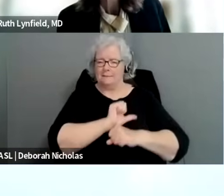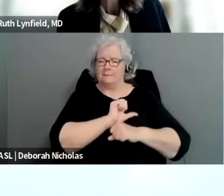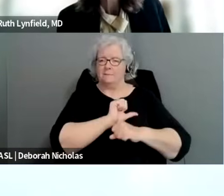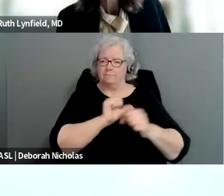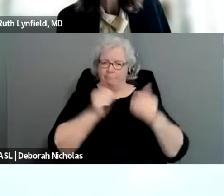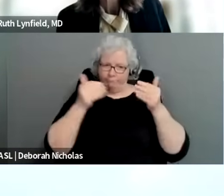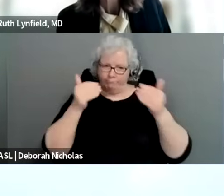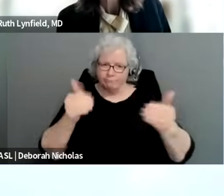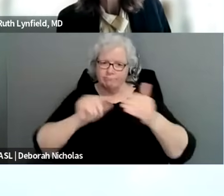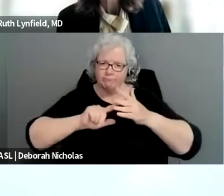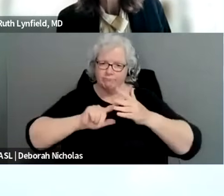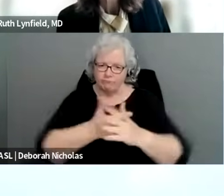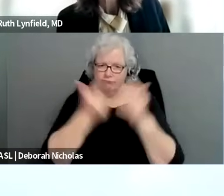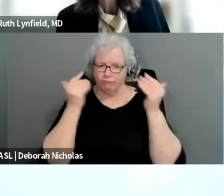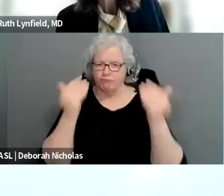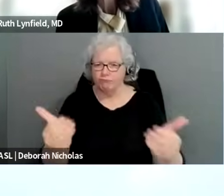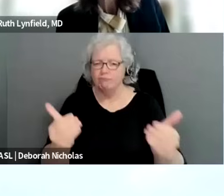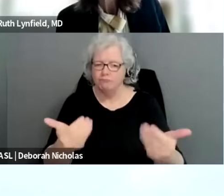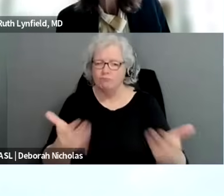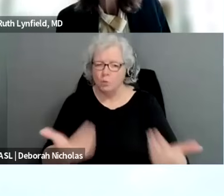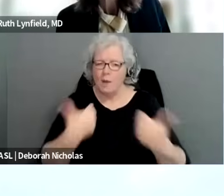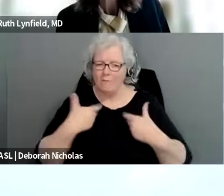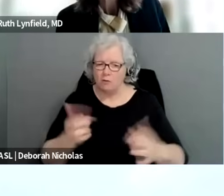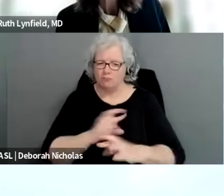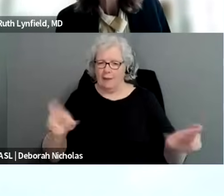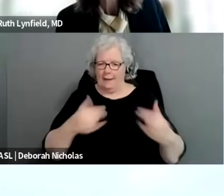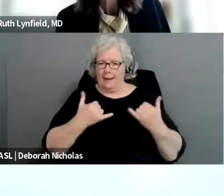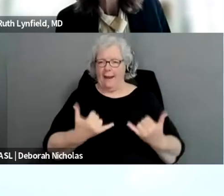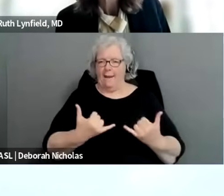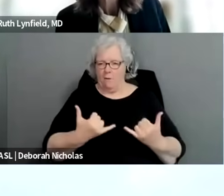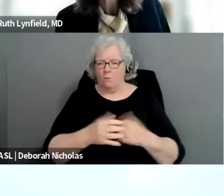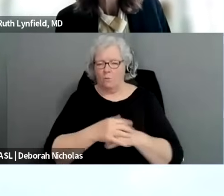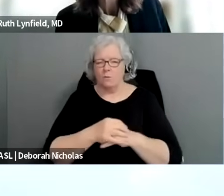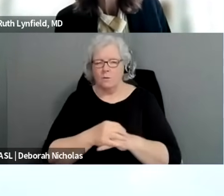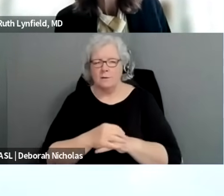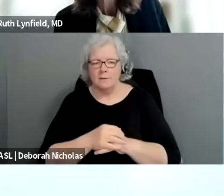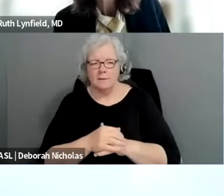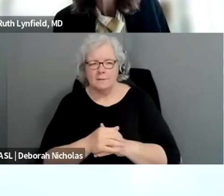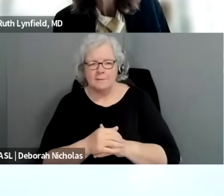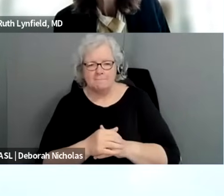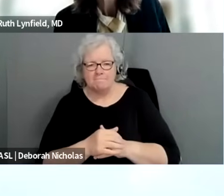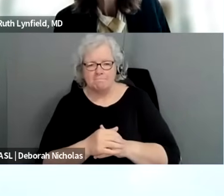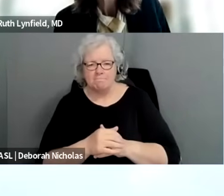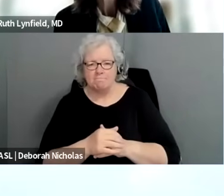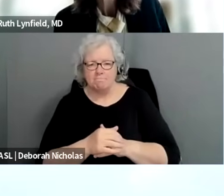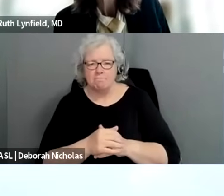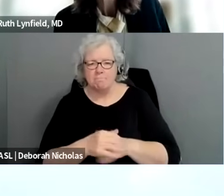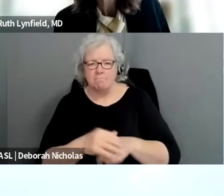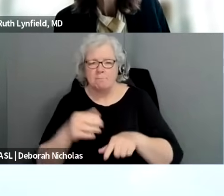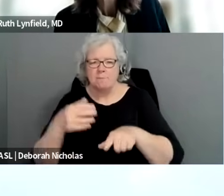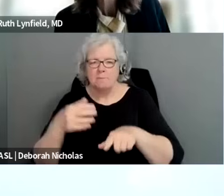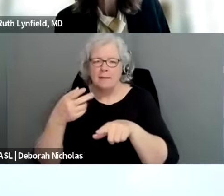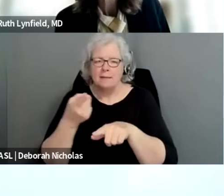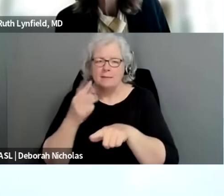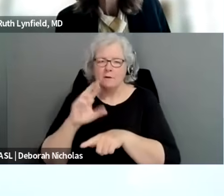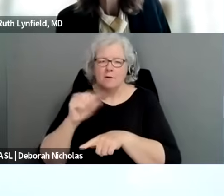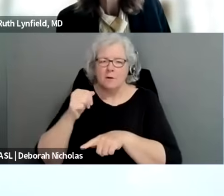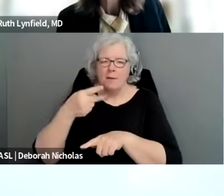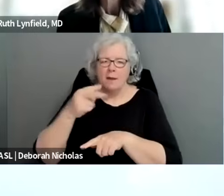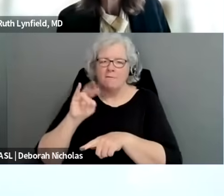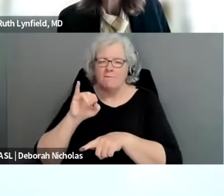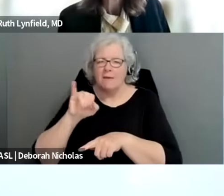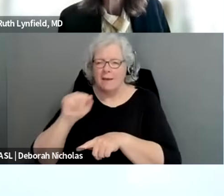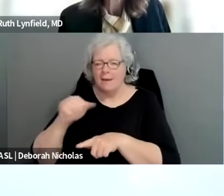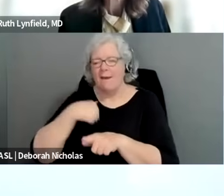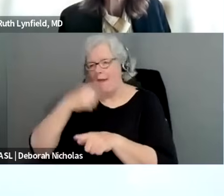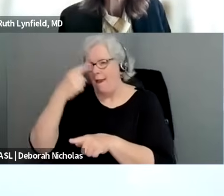Great, thank you. Mm-hmm. And I agree with you. I think it's highly unlikely that this will be a mass casualty event like